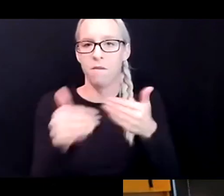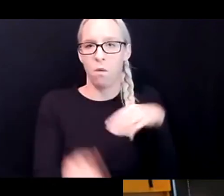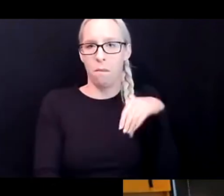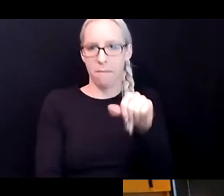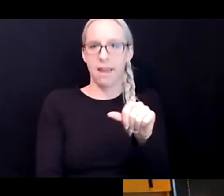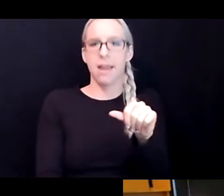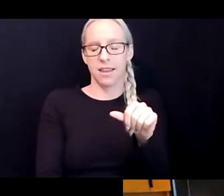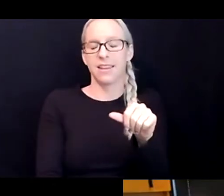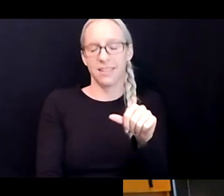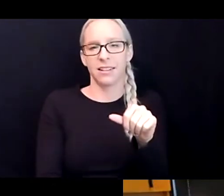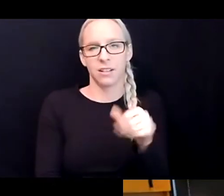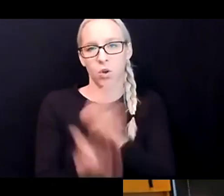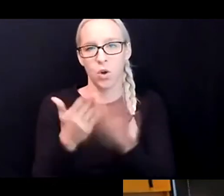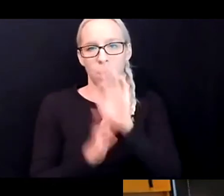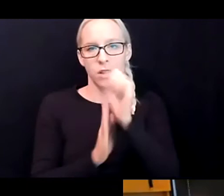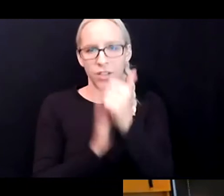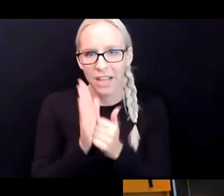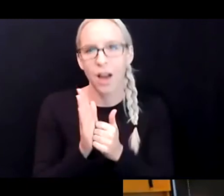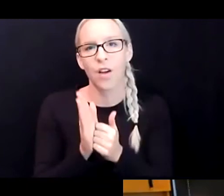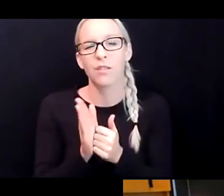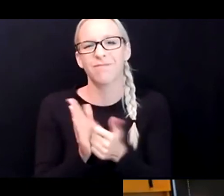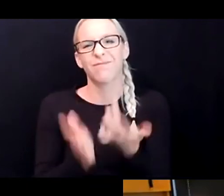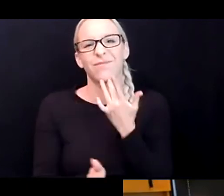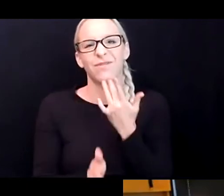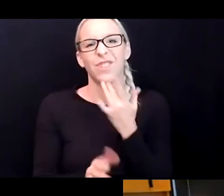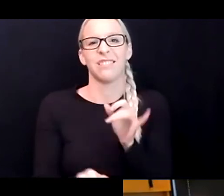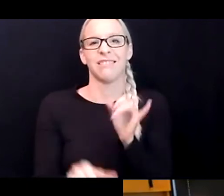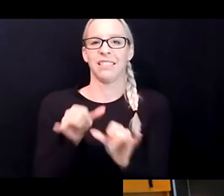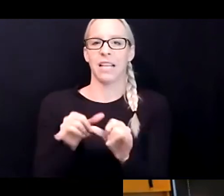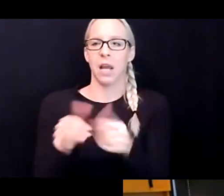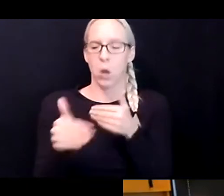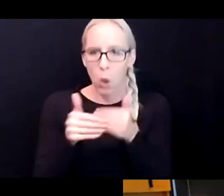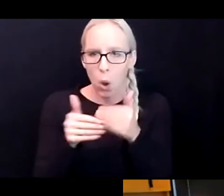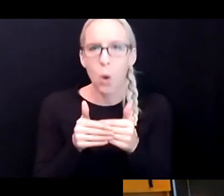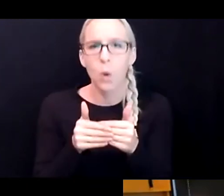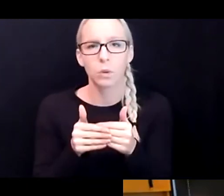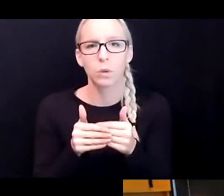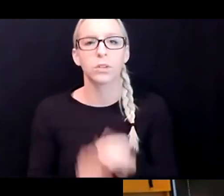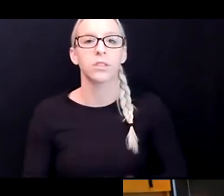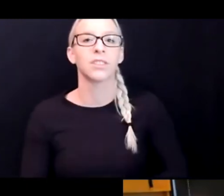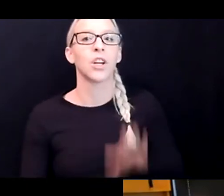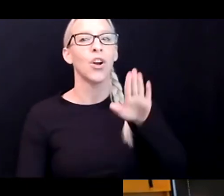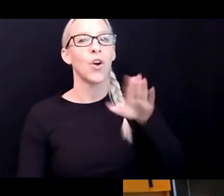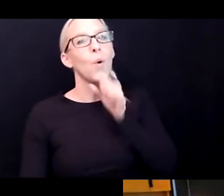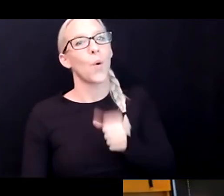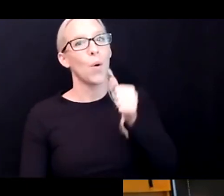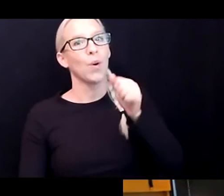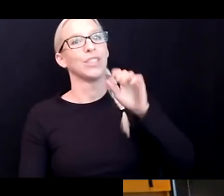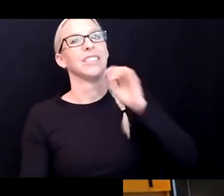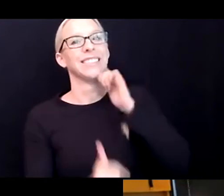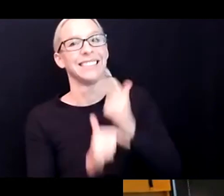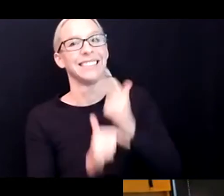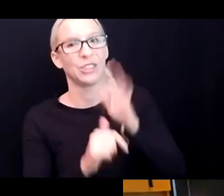knowing that she'd likely stay closer rather than her sister, her older sister, who's going off to Philadelphia, thousands of miles